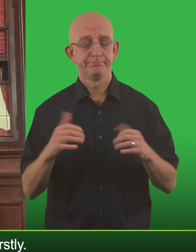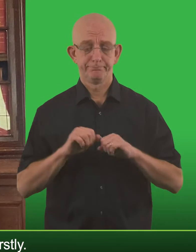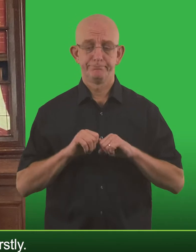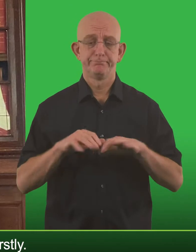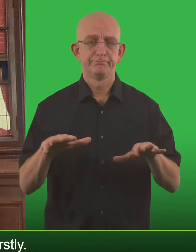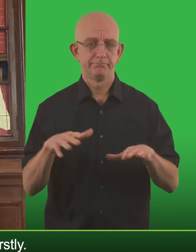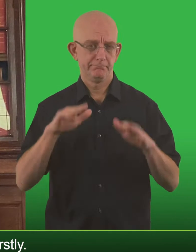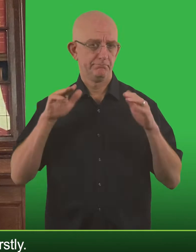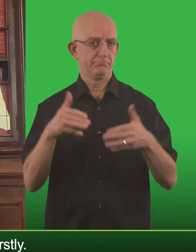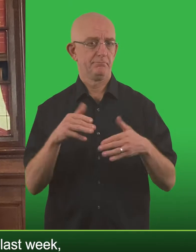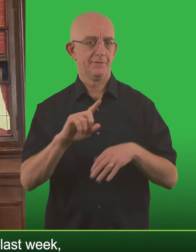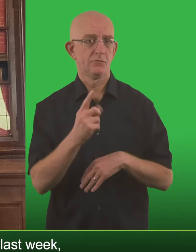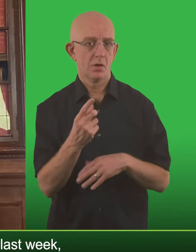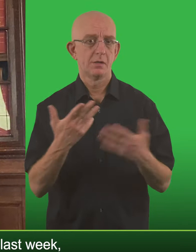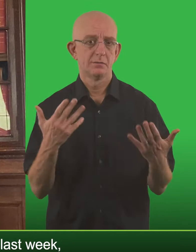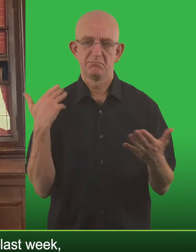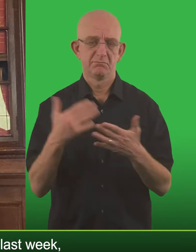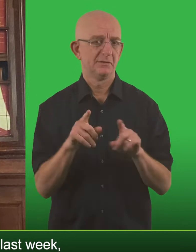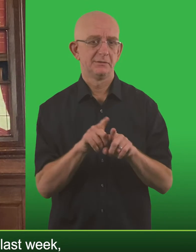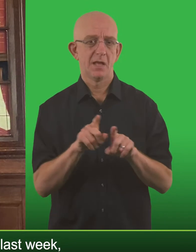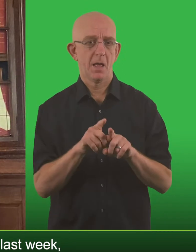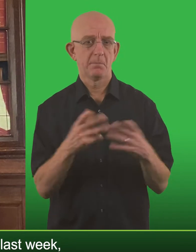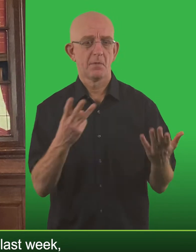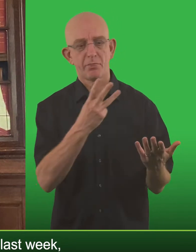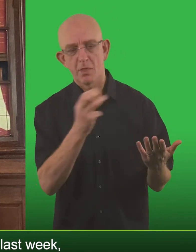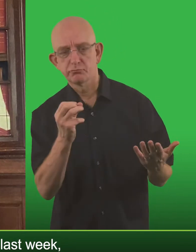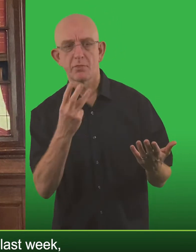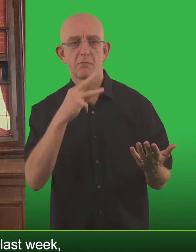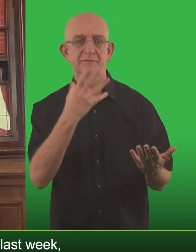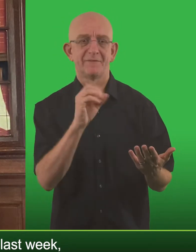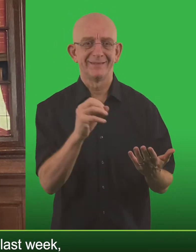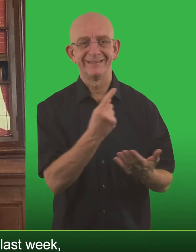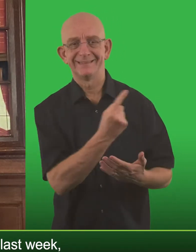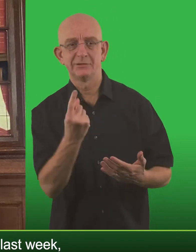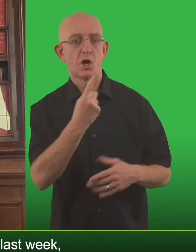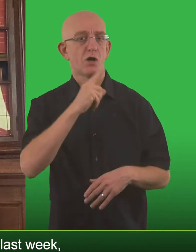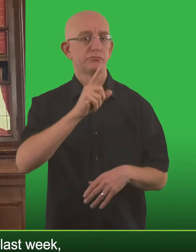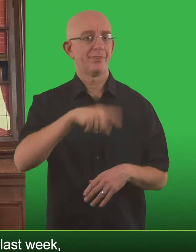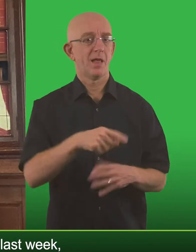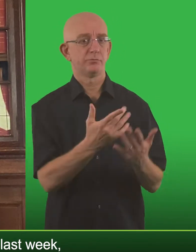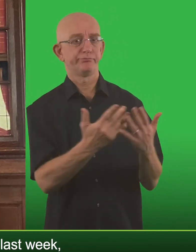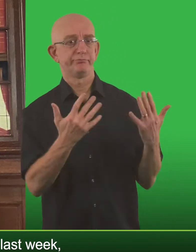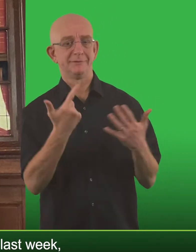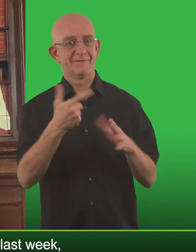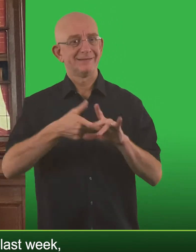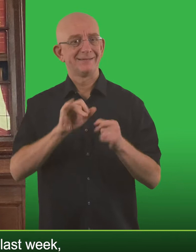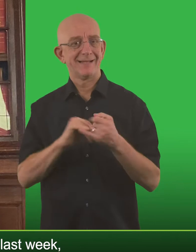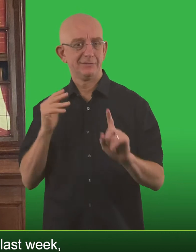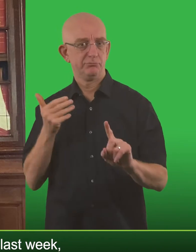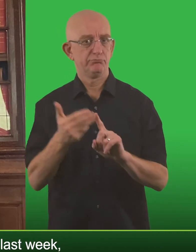So epidemiology firstly, largely unchanged from last week. 7-day case rate still in the order of